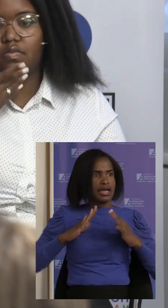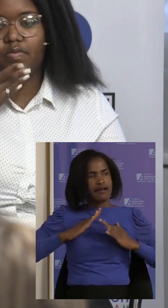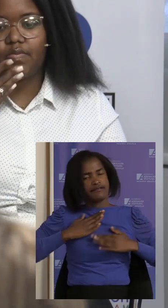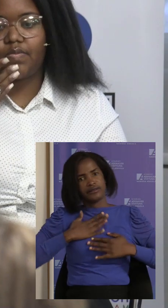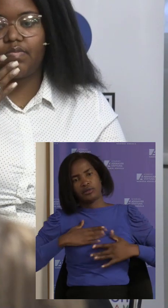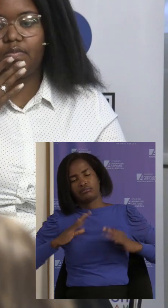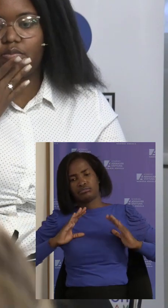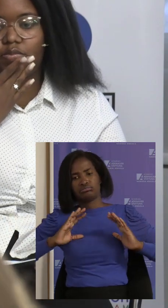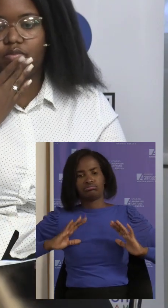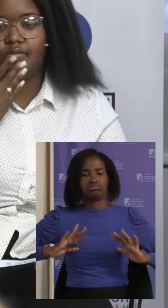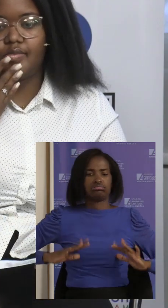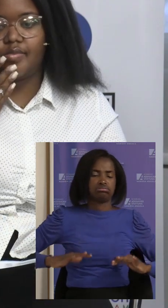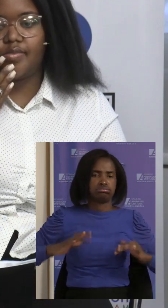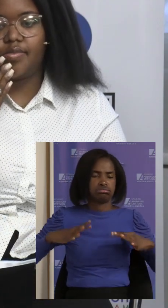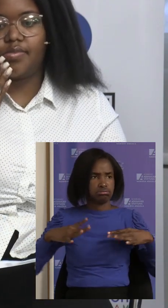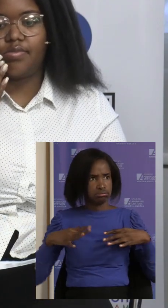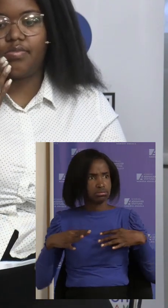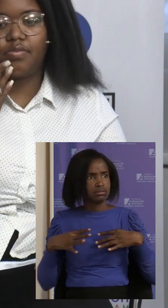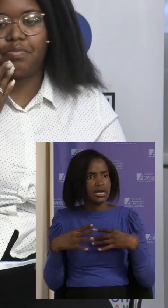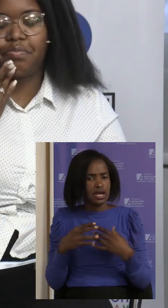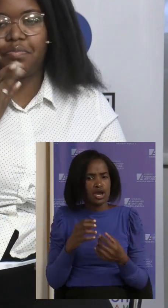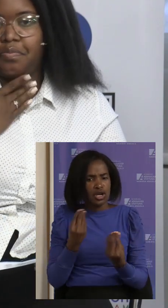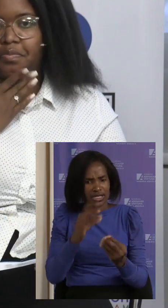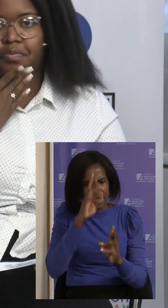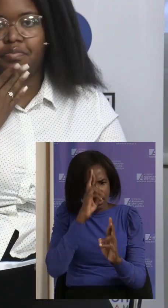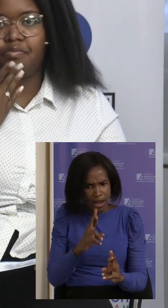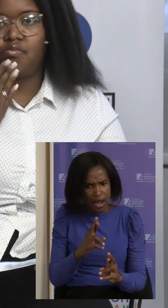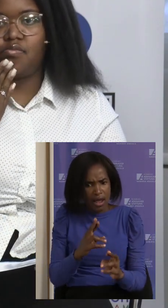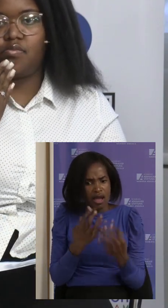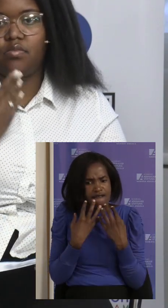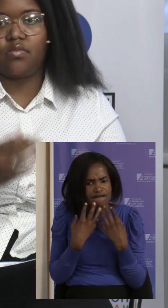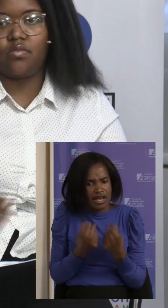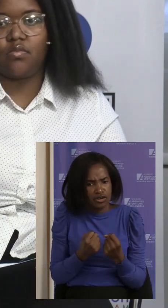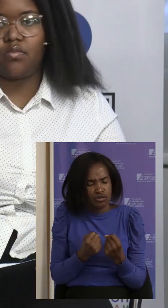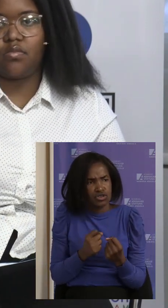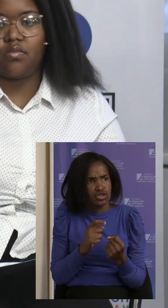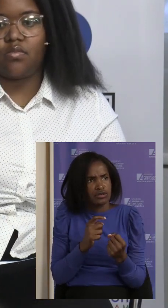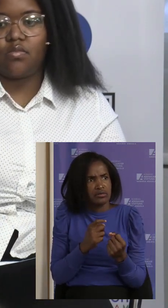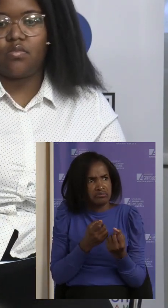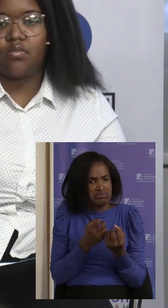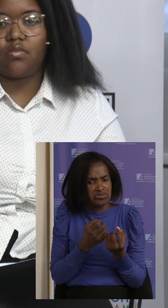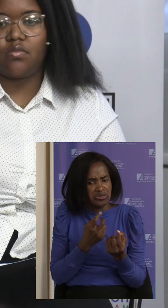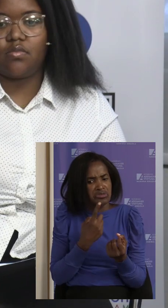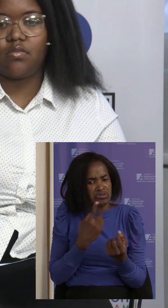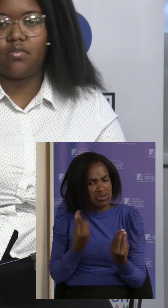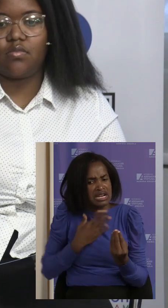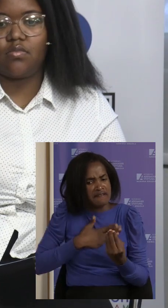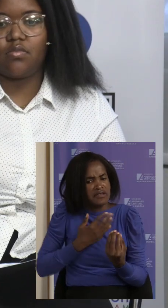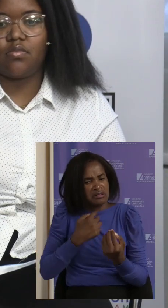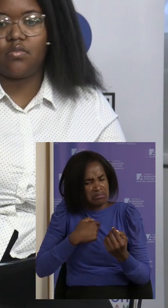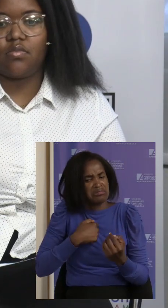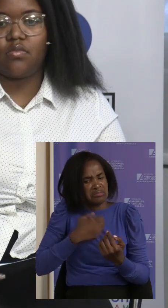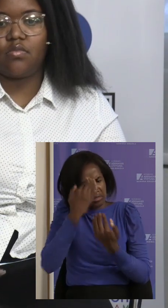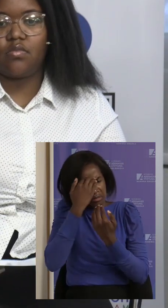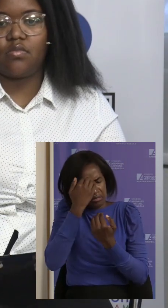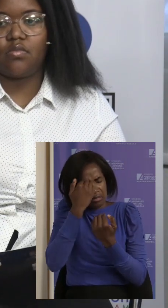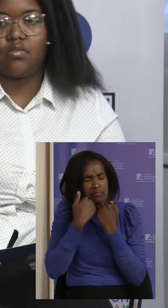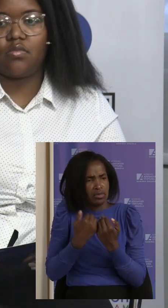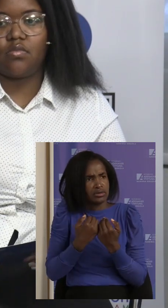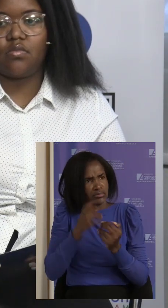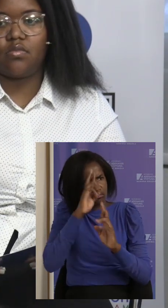setting, recognized, acknowledged, treasured, valued. So these are the things